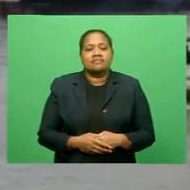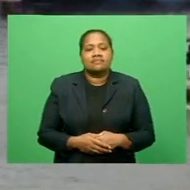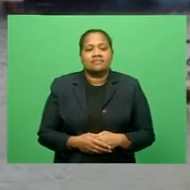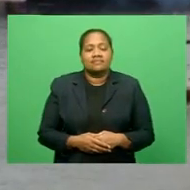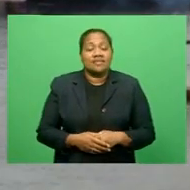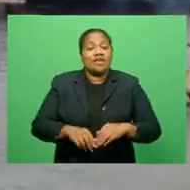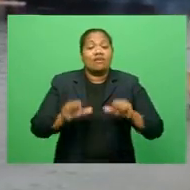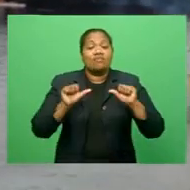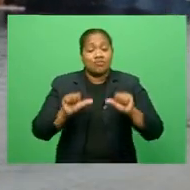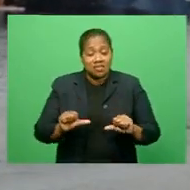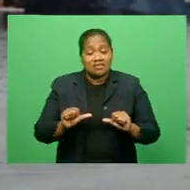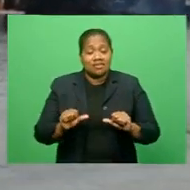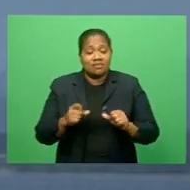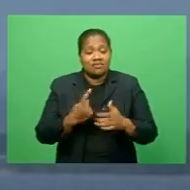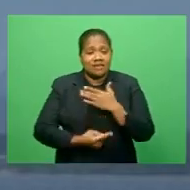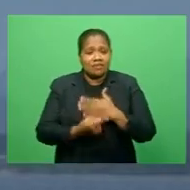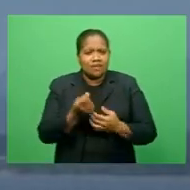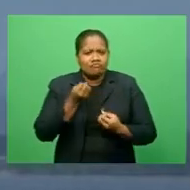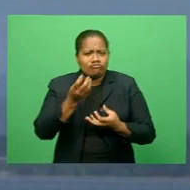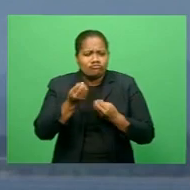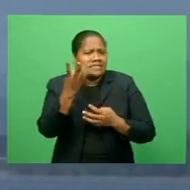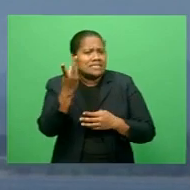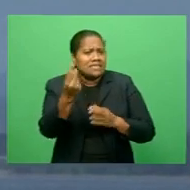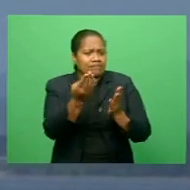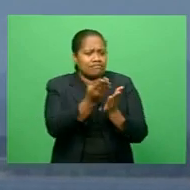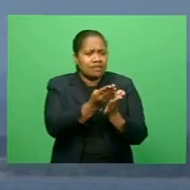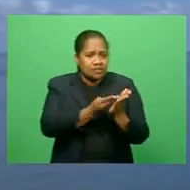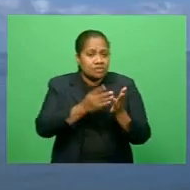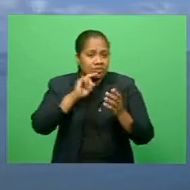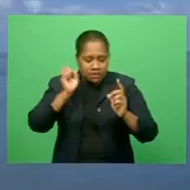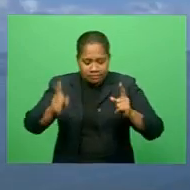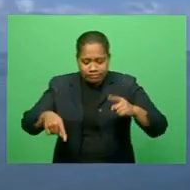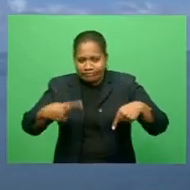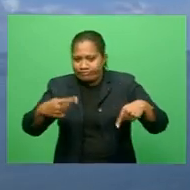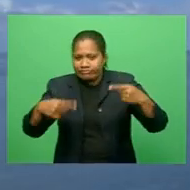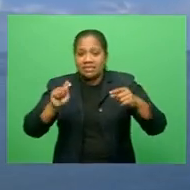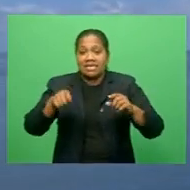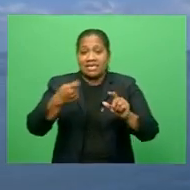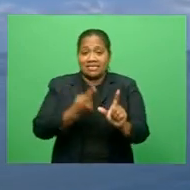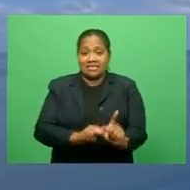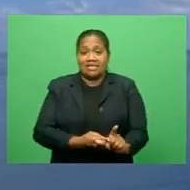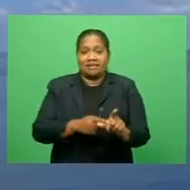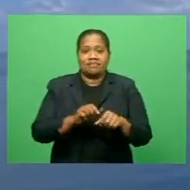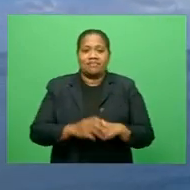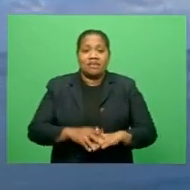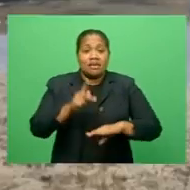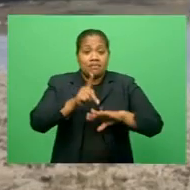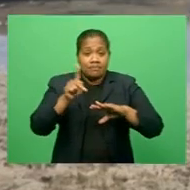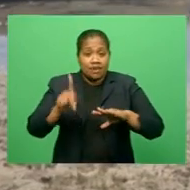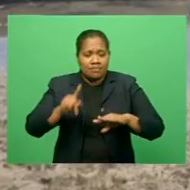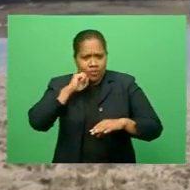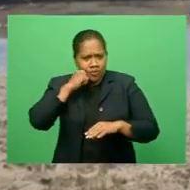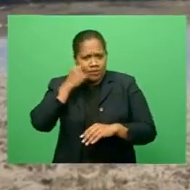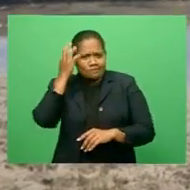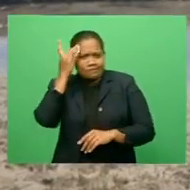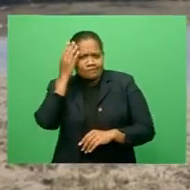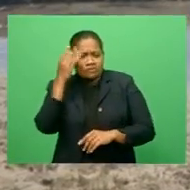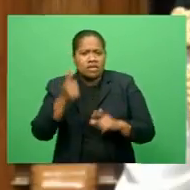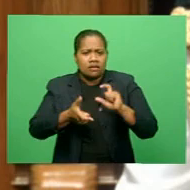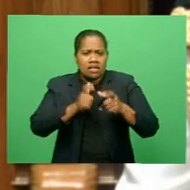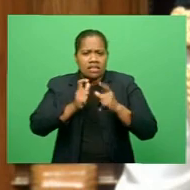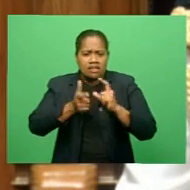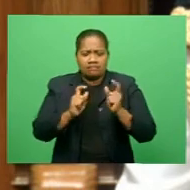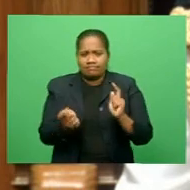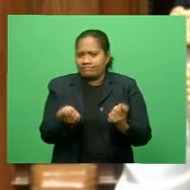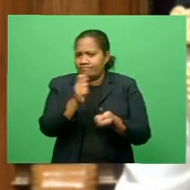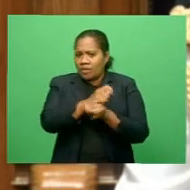also highlighted some of the bills that will be debated next year. Parliament will consider the climate change bill, intellectual